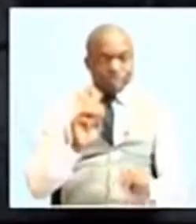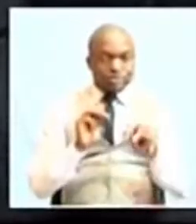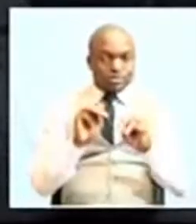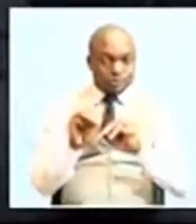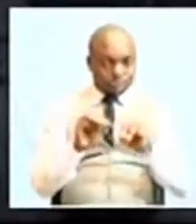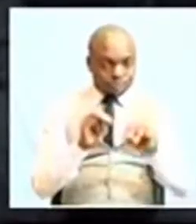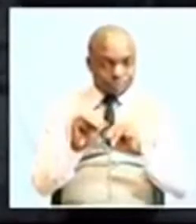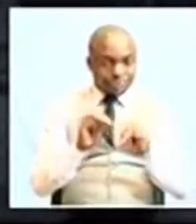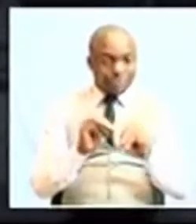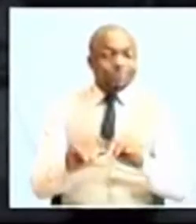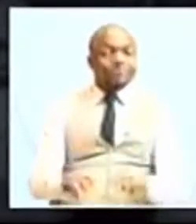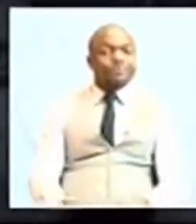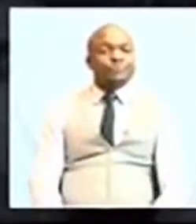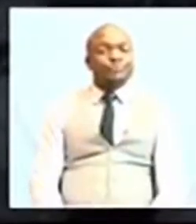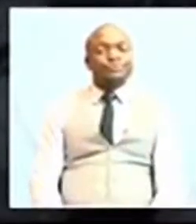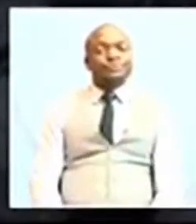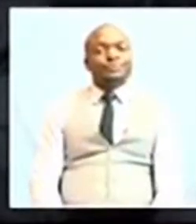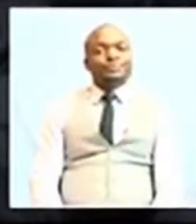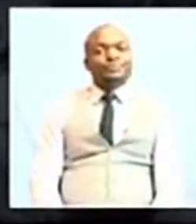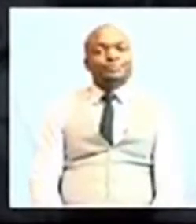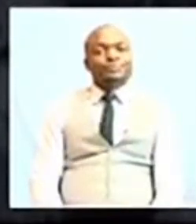management